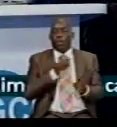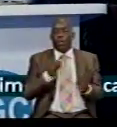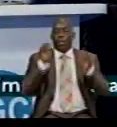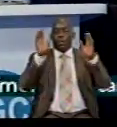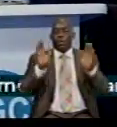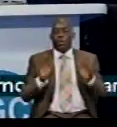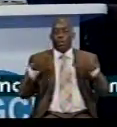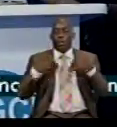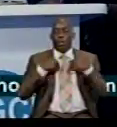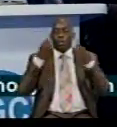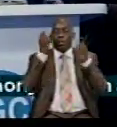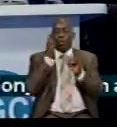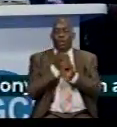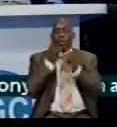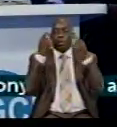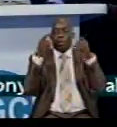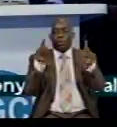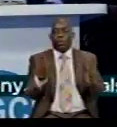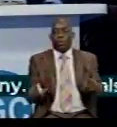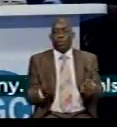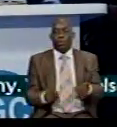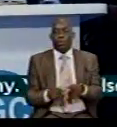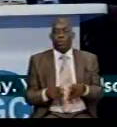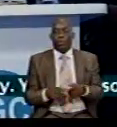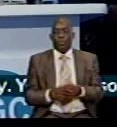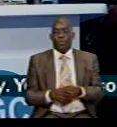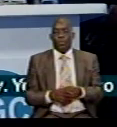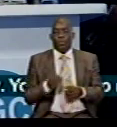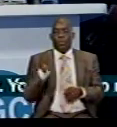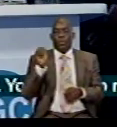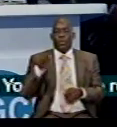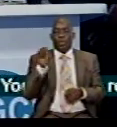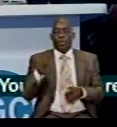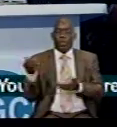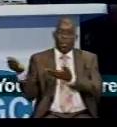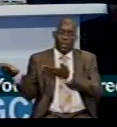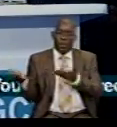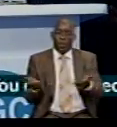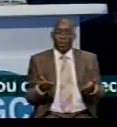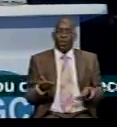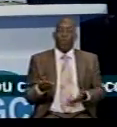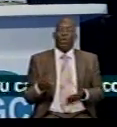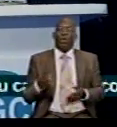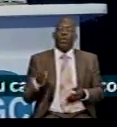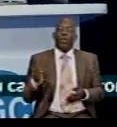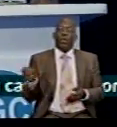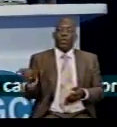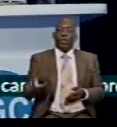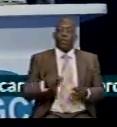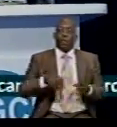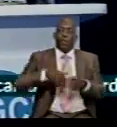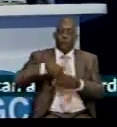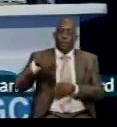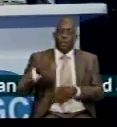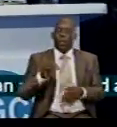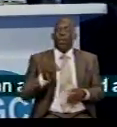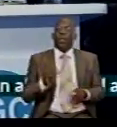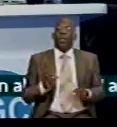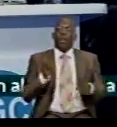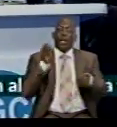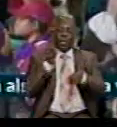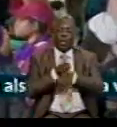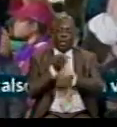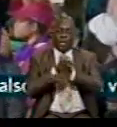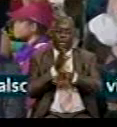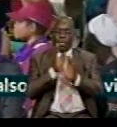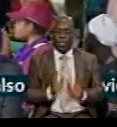se produire. Yes. Bring them out. Cancel us. I told you to remain there because there is